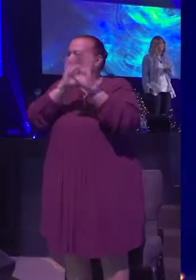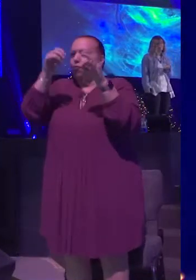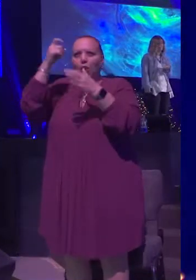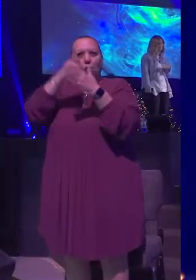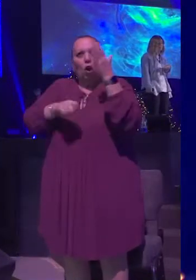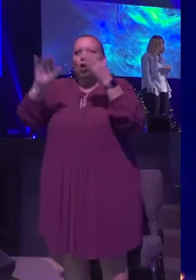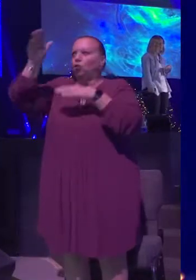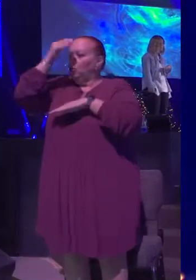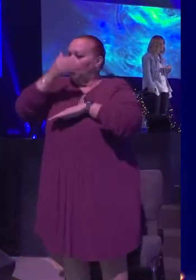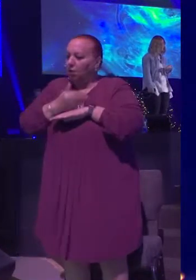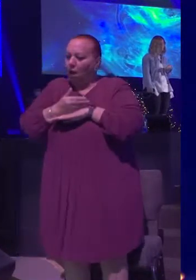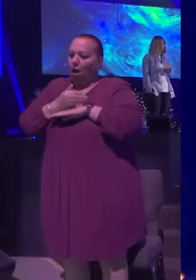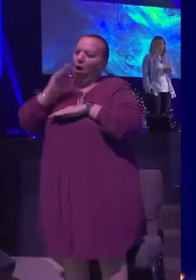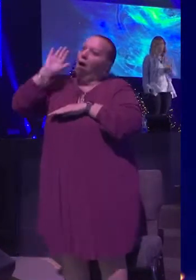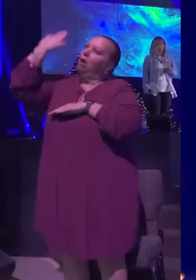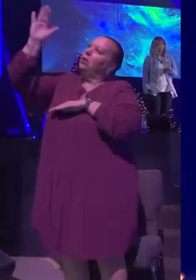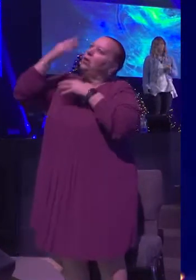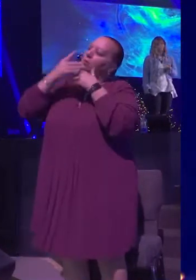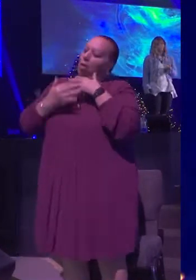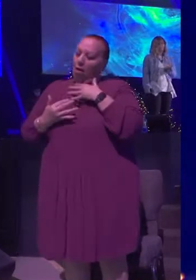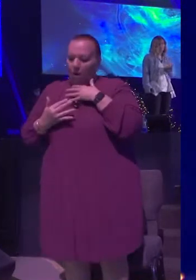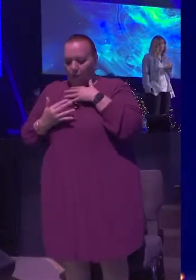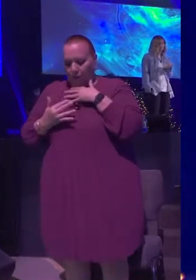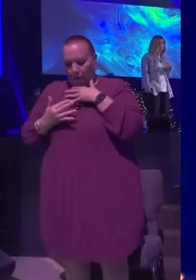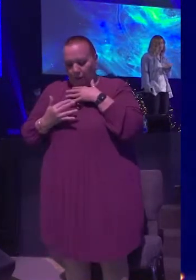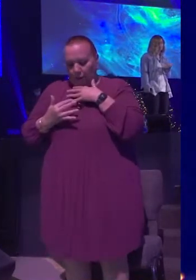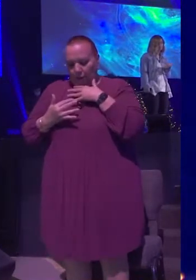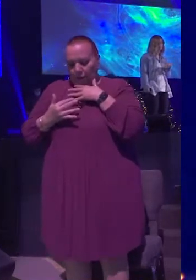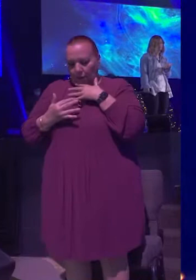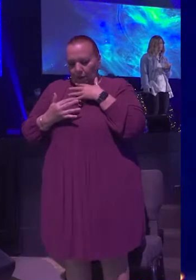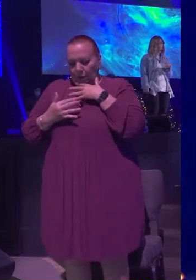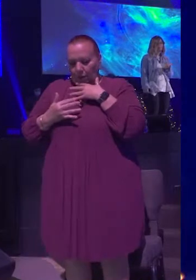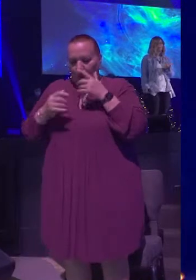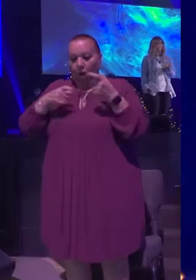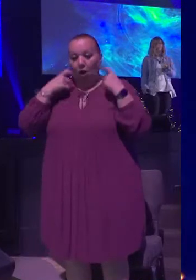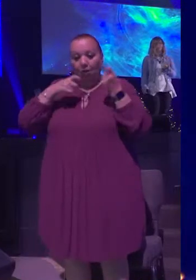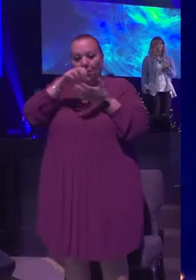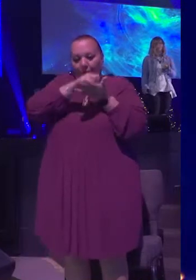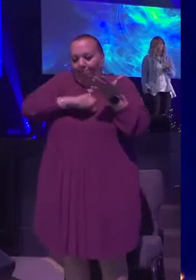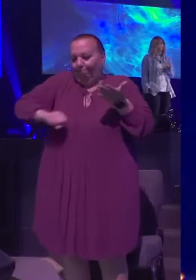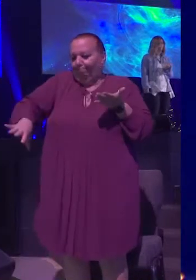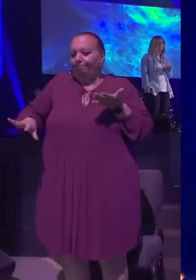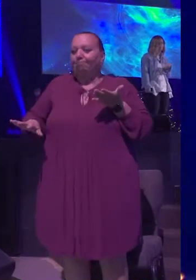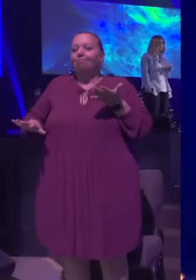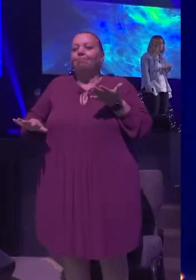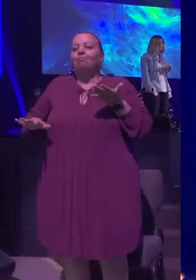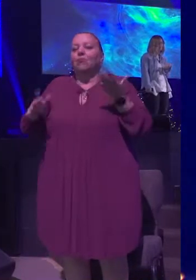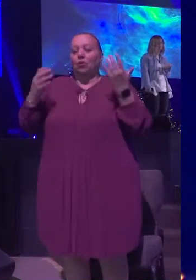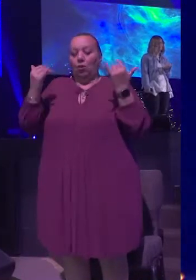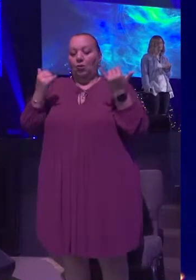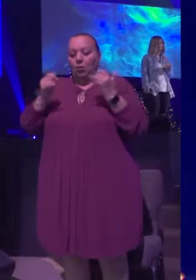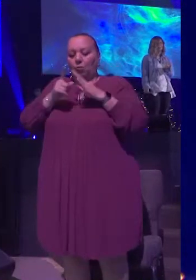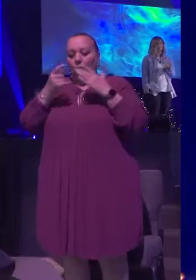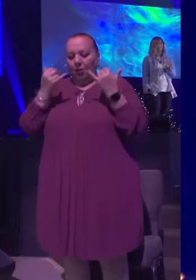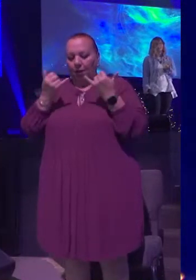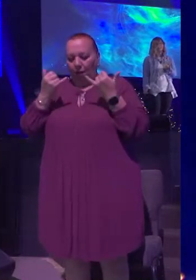your son, that it was his blood that washed away our sins. And so in this moment